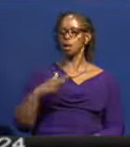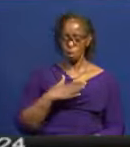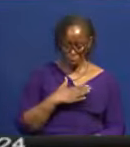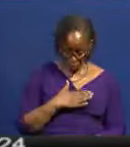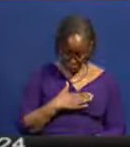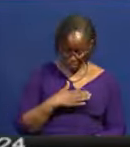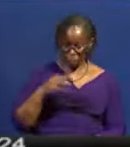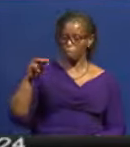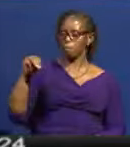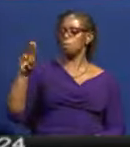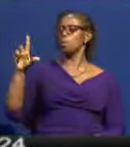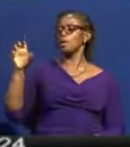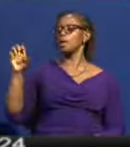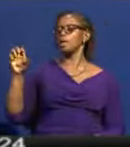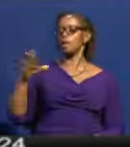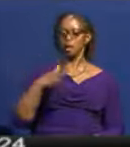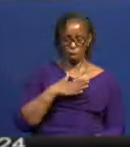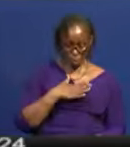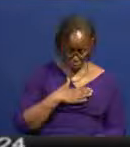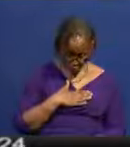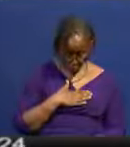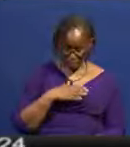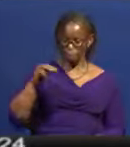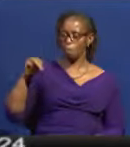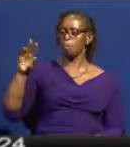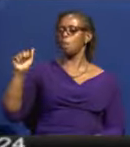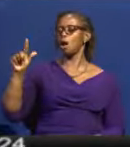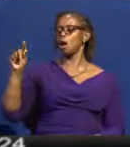Caleb Mule, Honorable Joshua Mwalio,